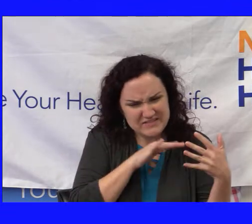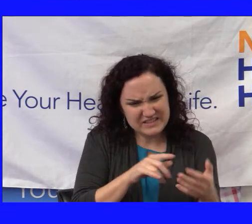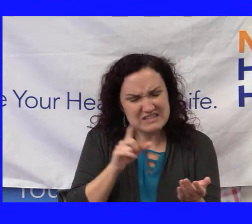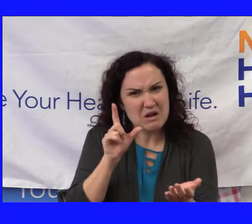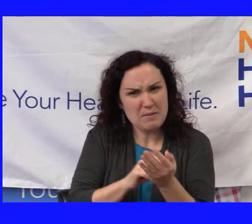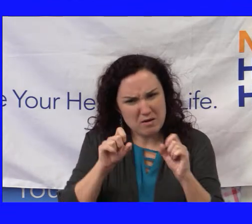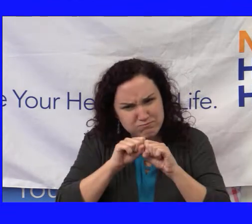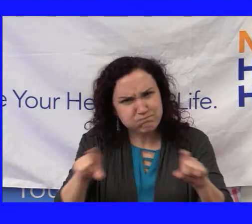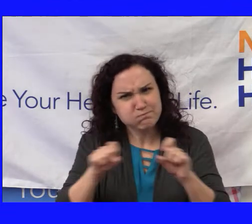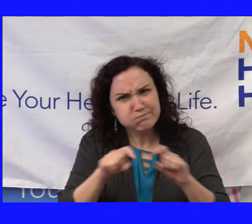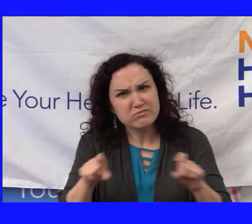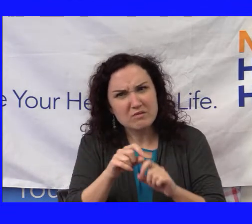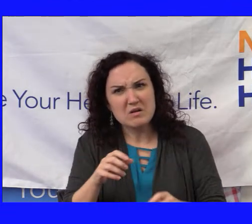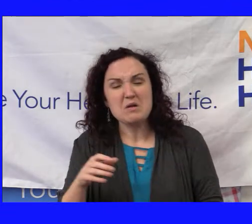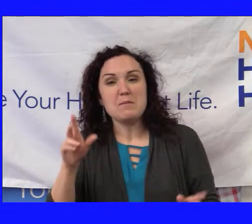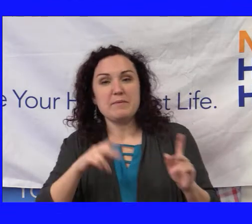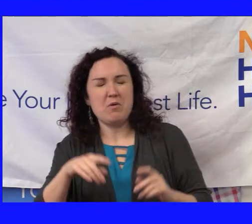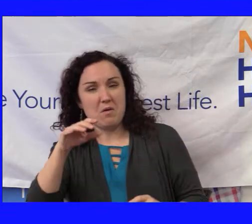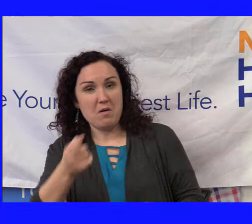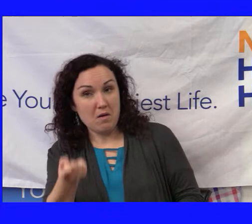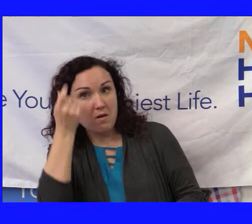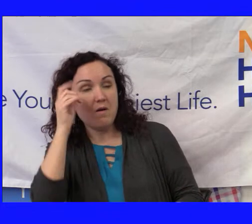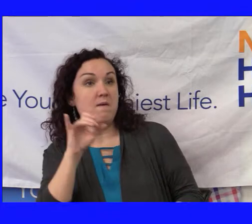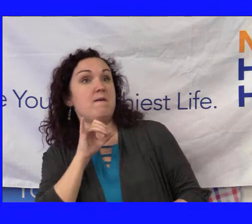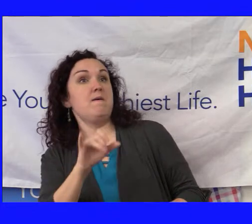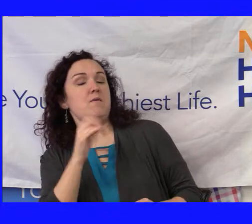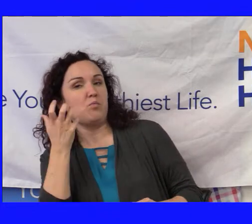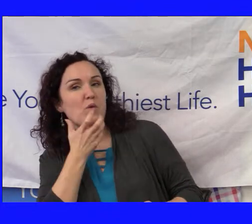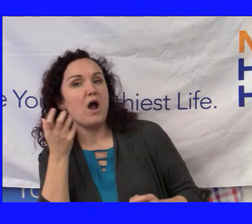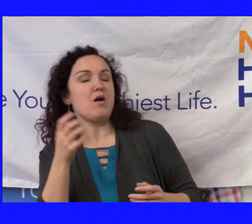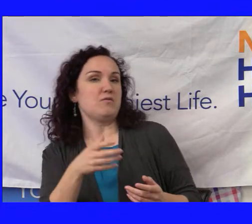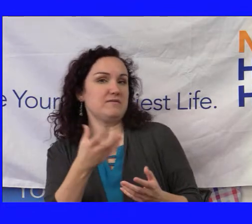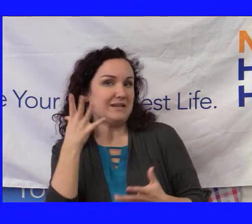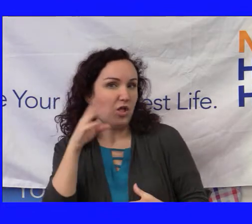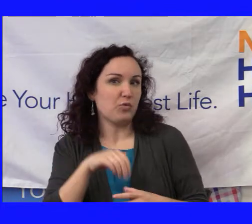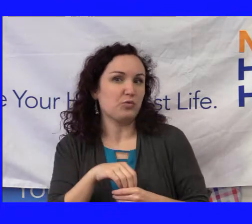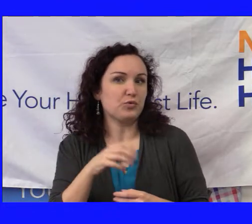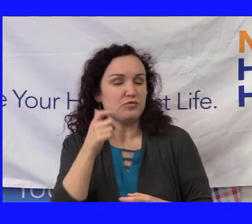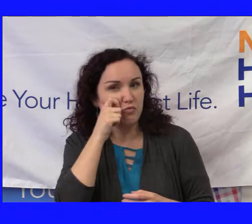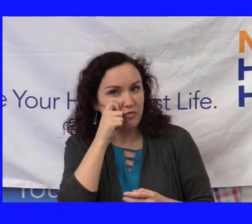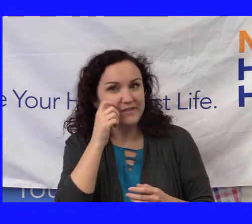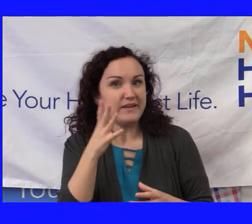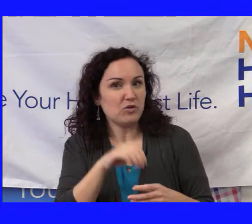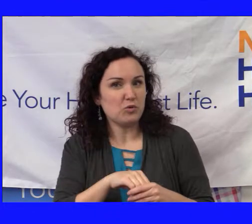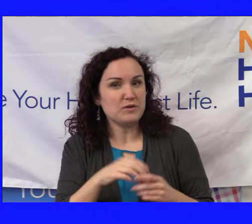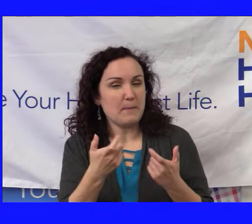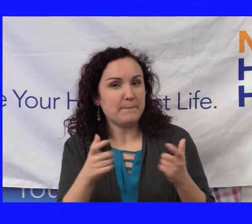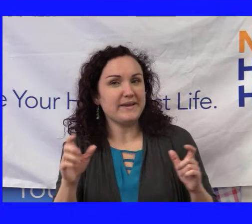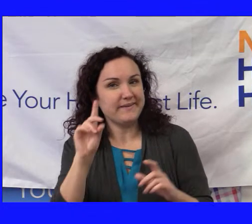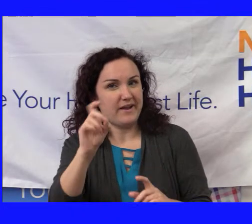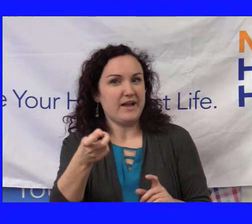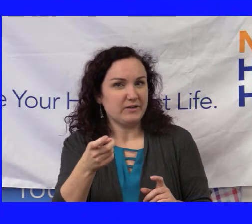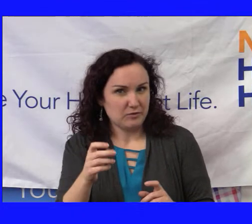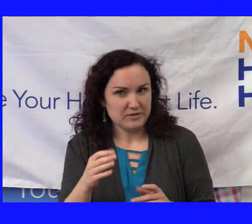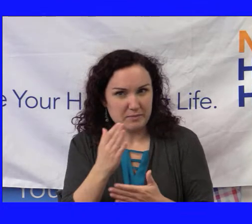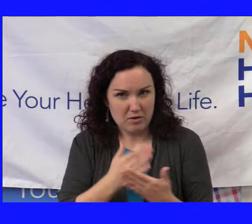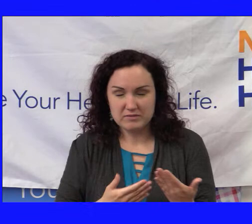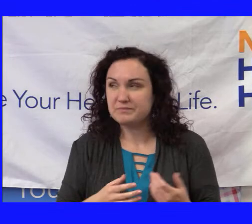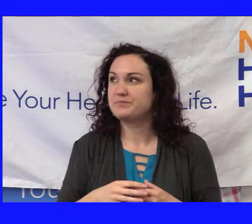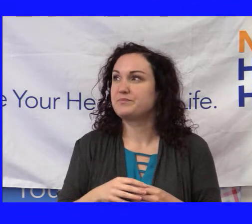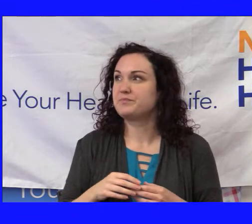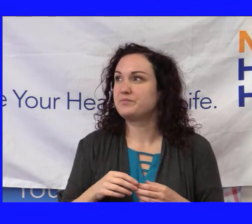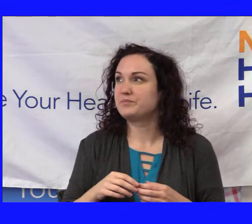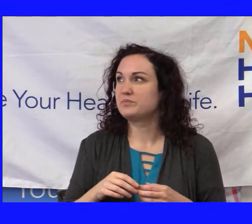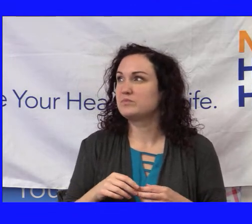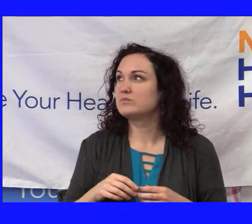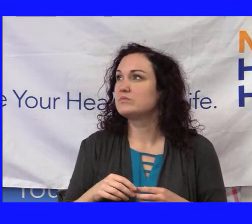potential fallacious reasoning and really inequitable outcomes for patients, they did reconsider and they allowed me to present to their nephrology work group. The nephrologist on the work group